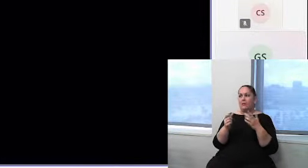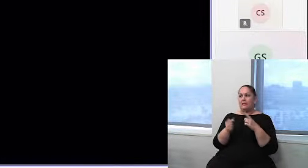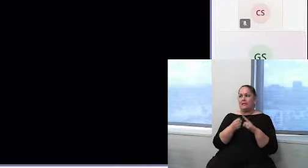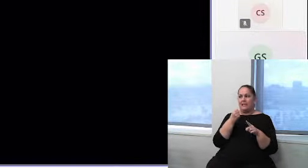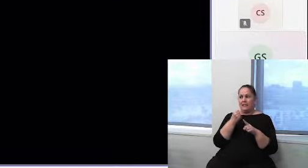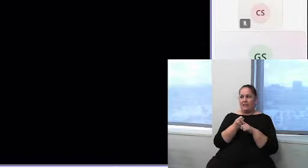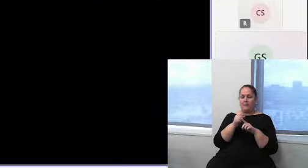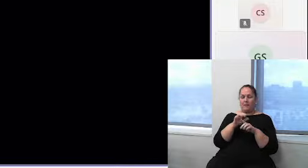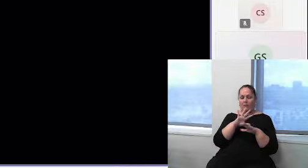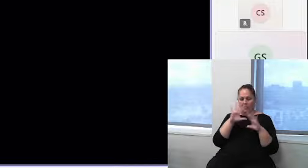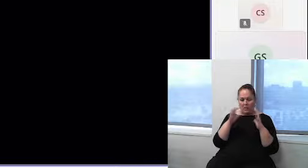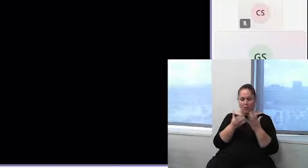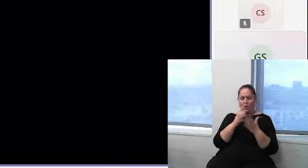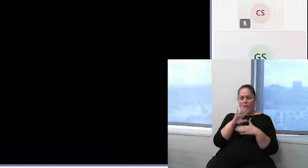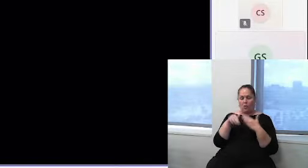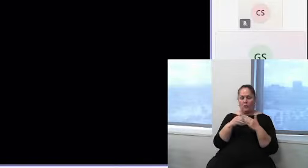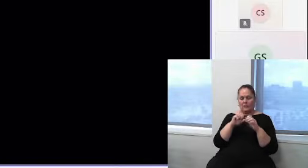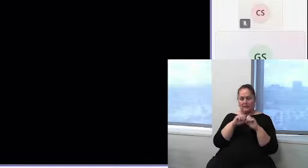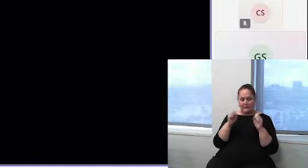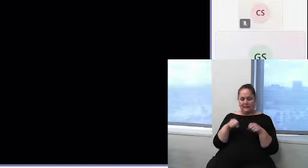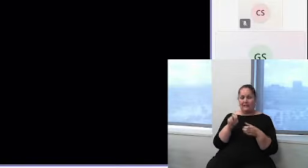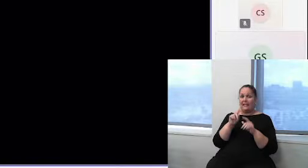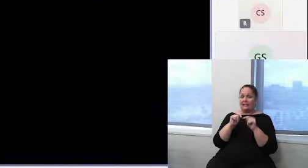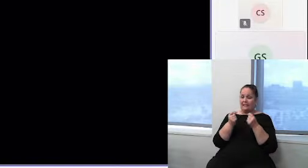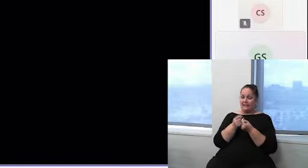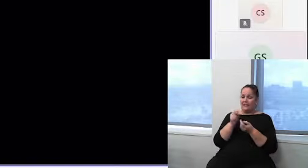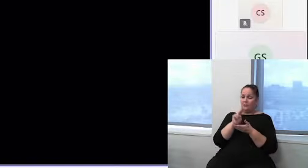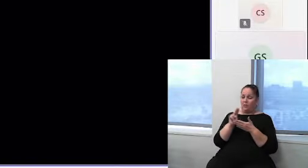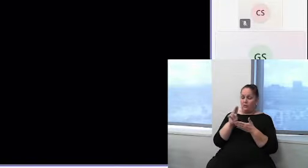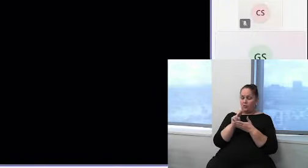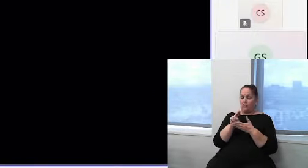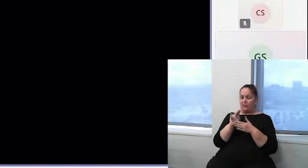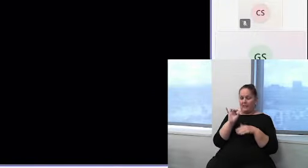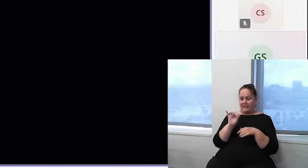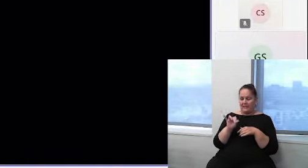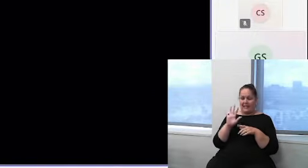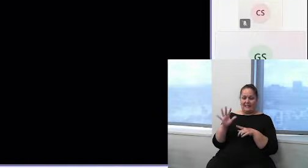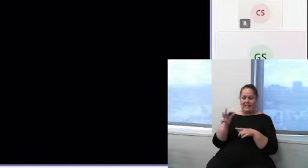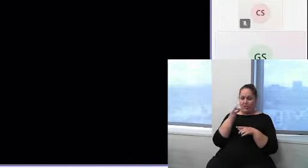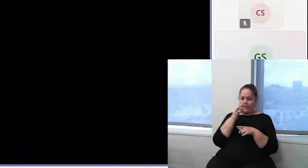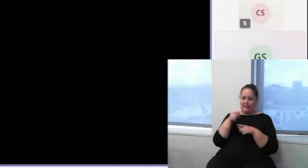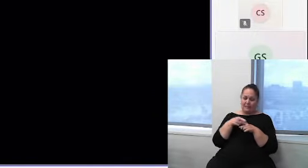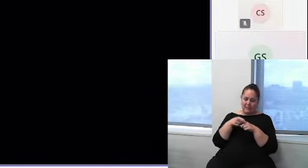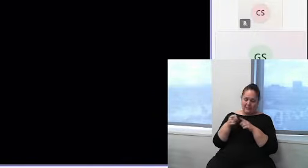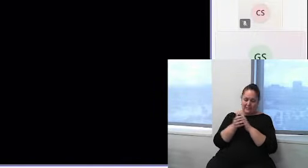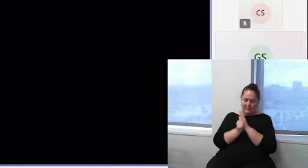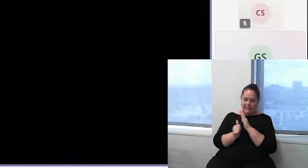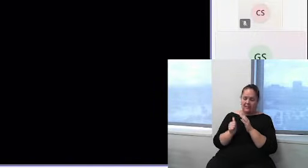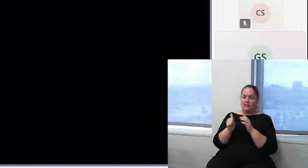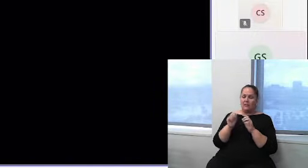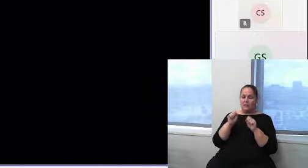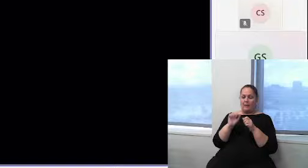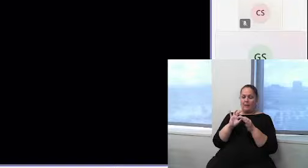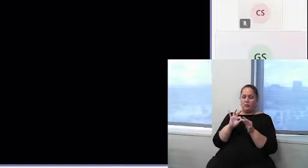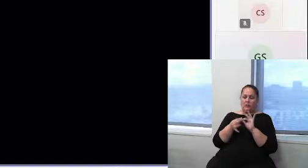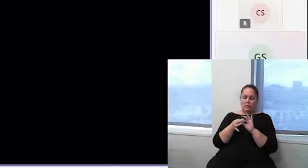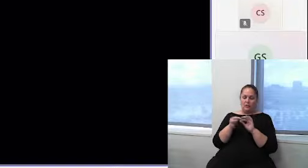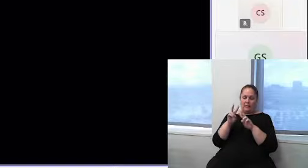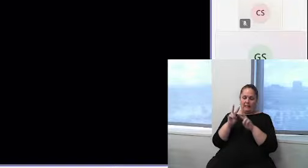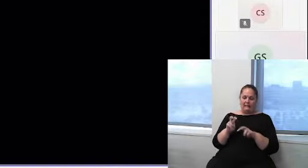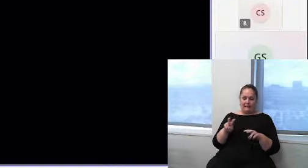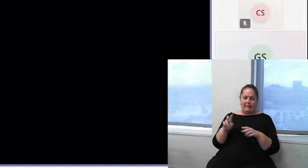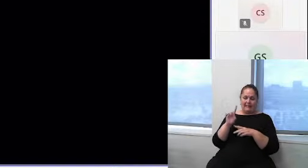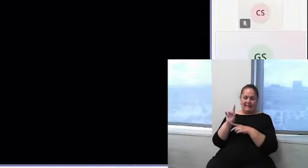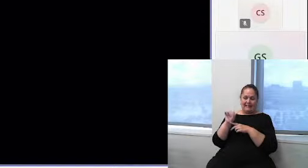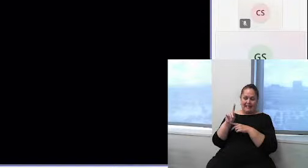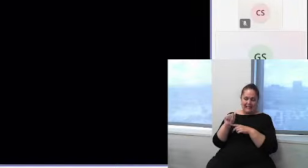the reliability impacts across the entire system. The team utilizes then their expertise to be able to interpret